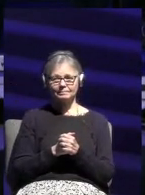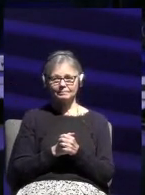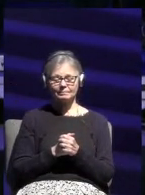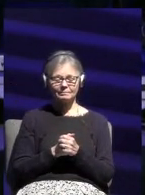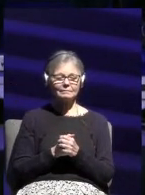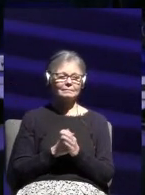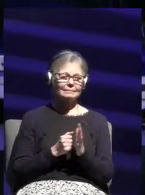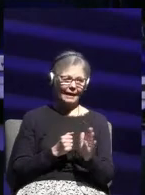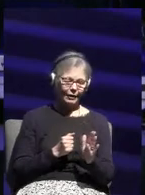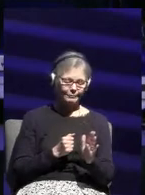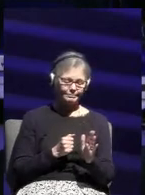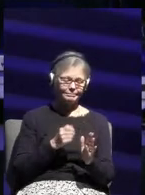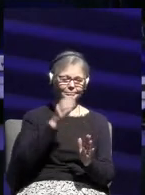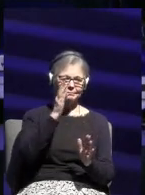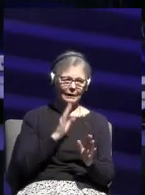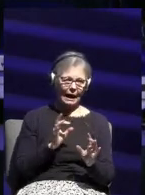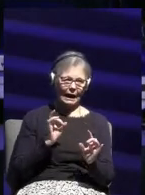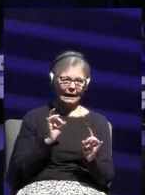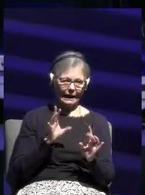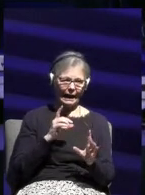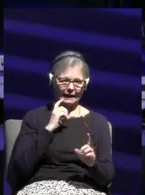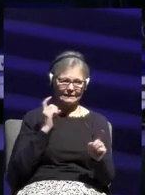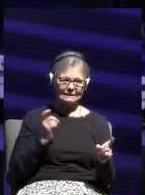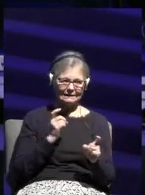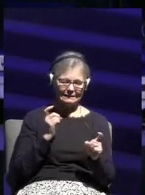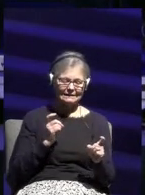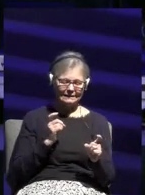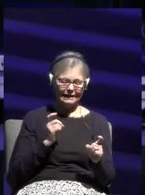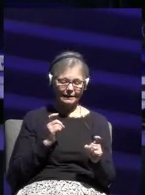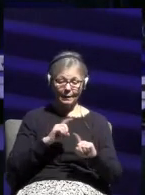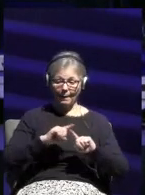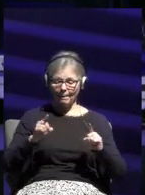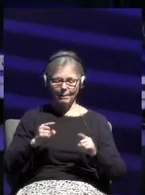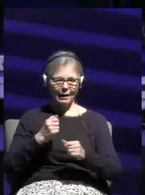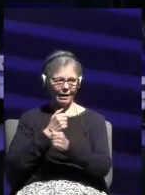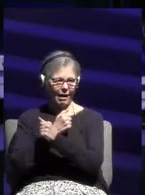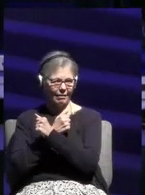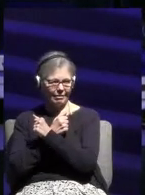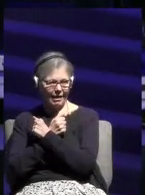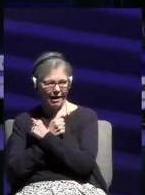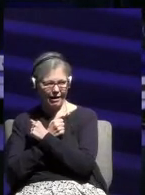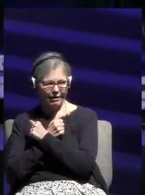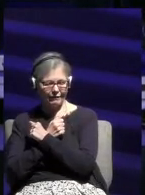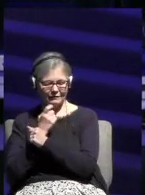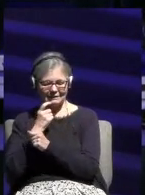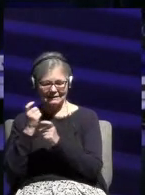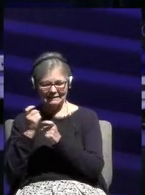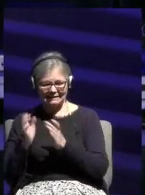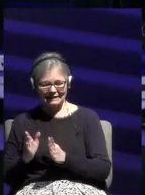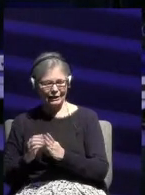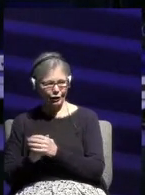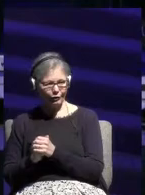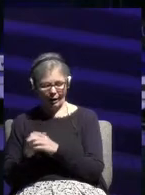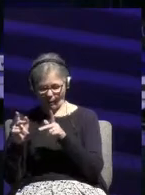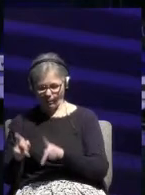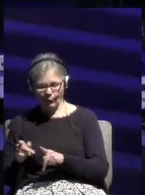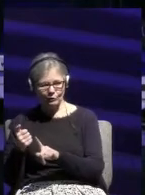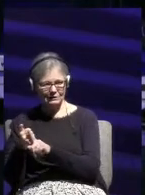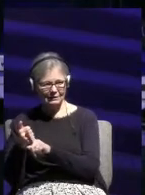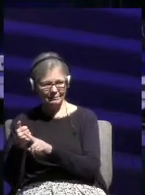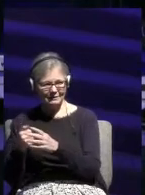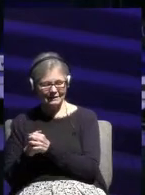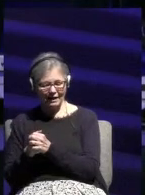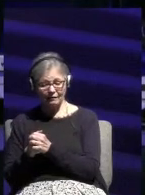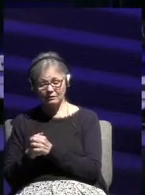sin. And he'll deal with sin, but he loves the sinner. And he deals with the sinner